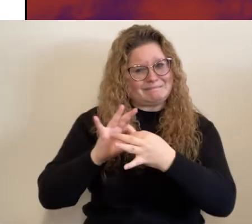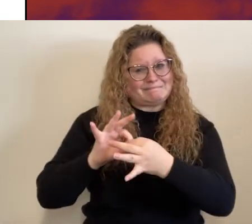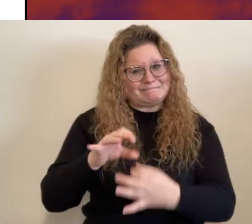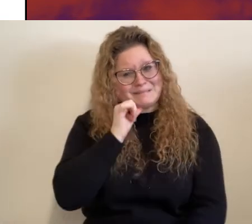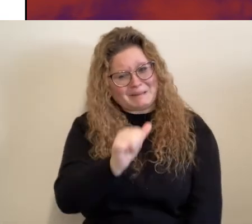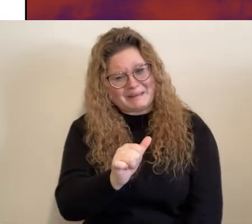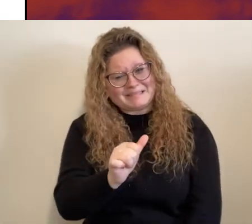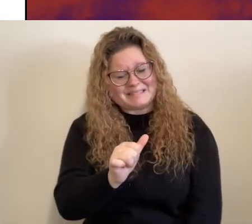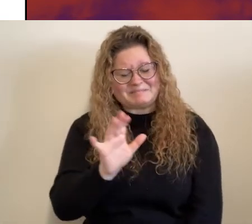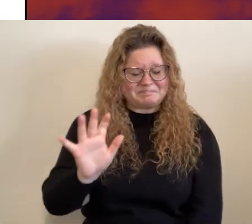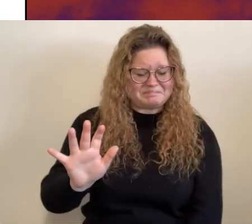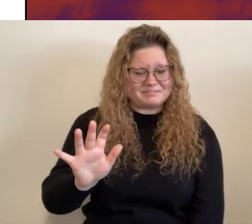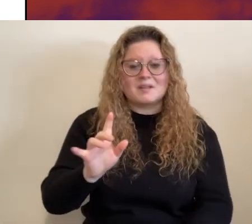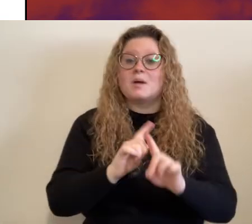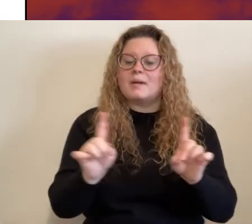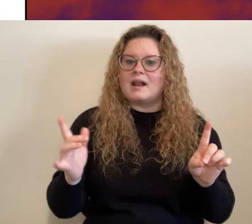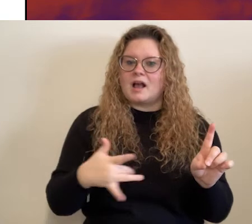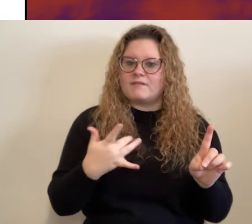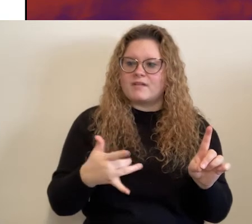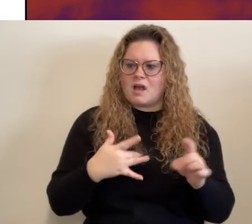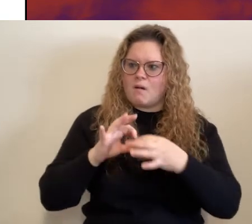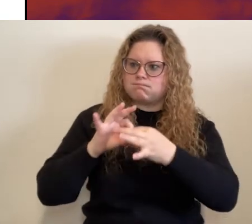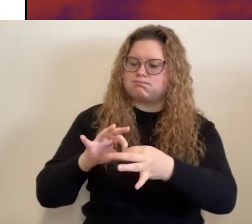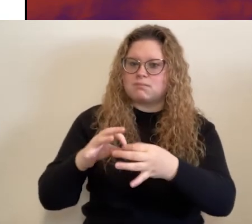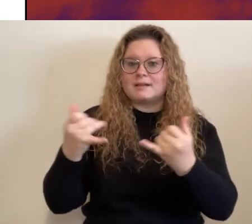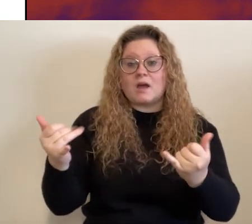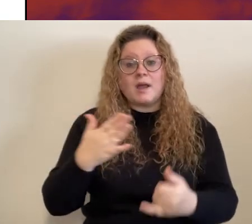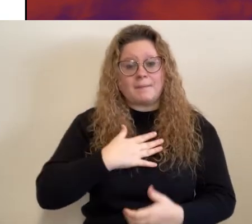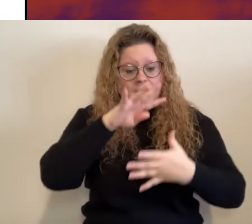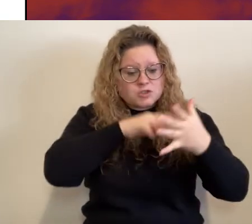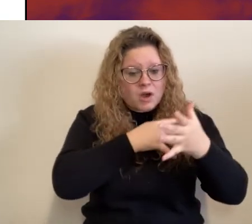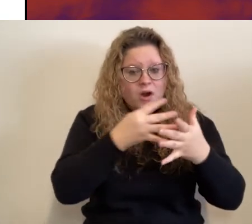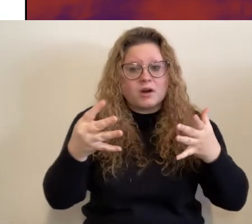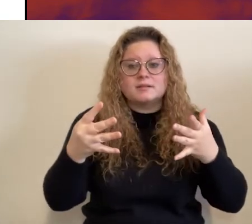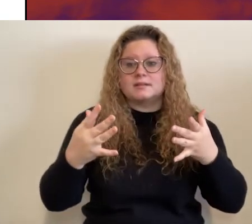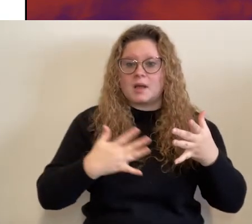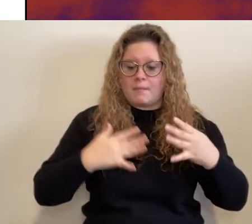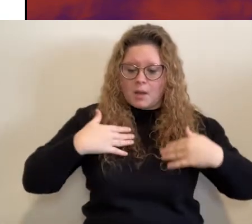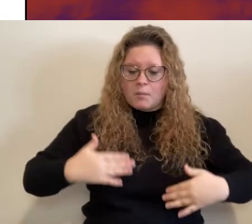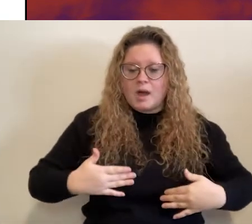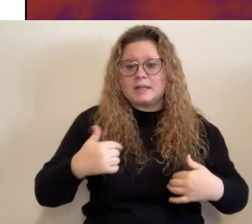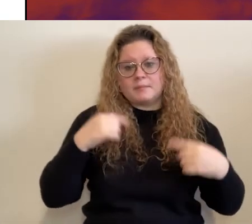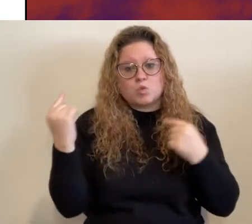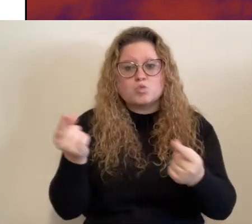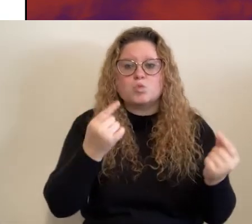other side, and just based on like my chart and feng shui and blah blah blah, pink is something that I need to have in my